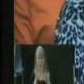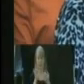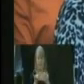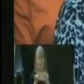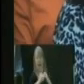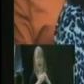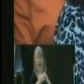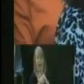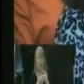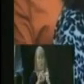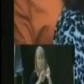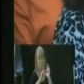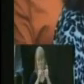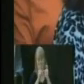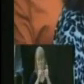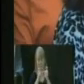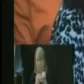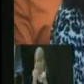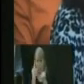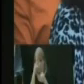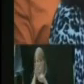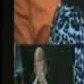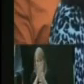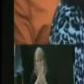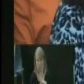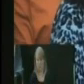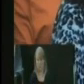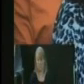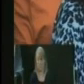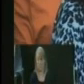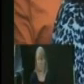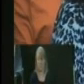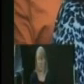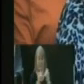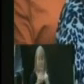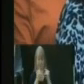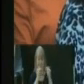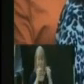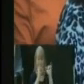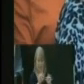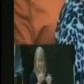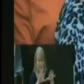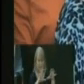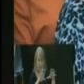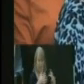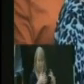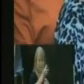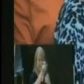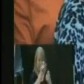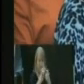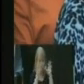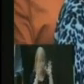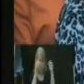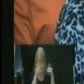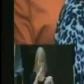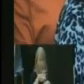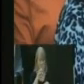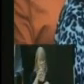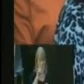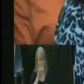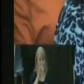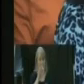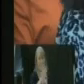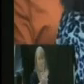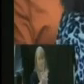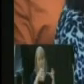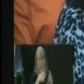providing support to a school. By having a team of individuals specifically focused on the needs of a school,